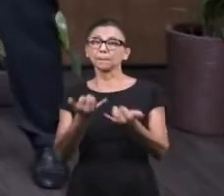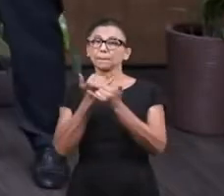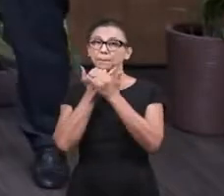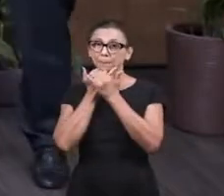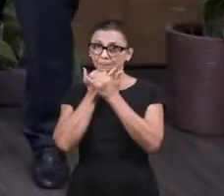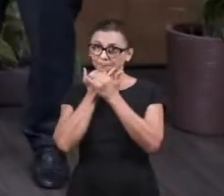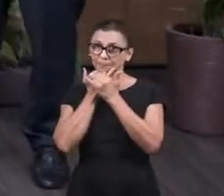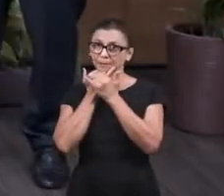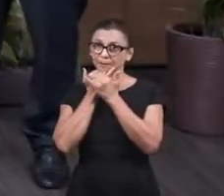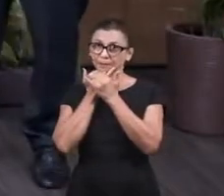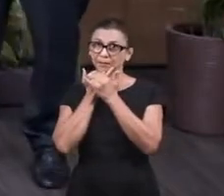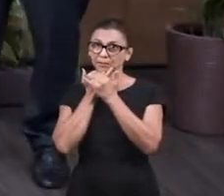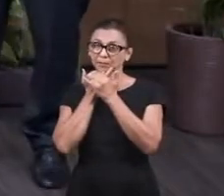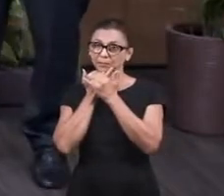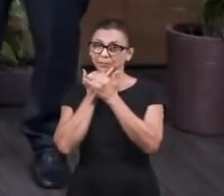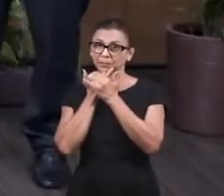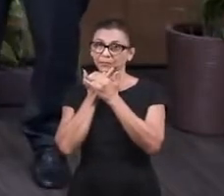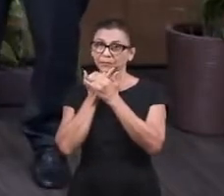forgiveness.